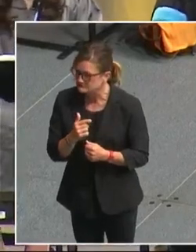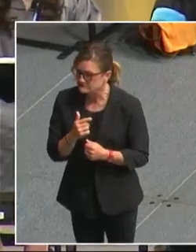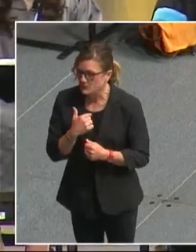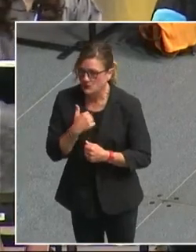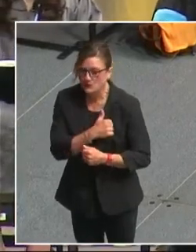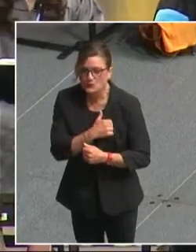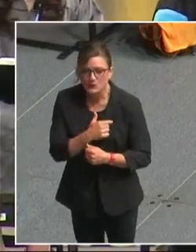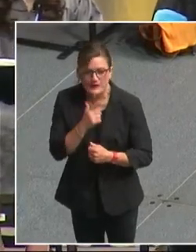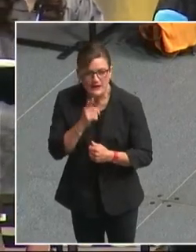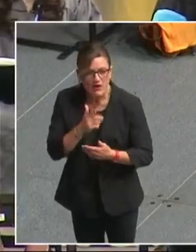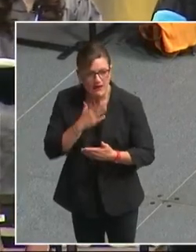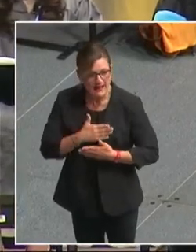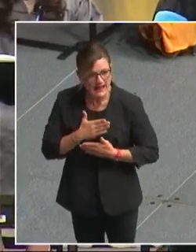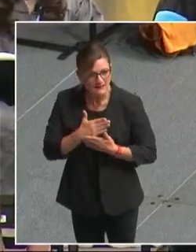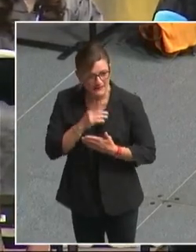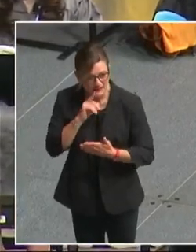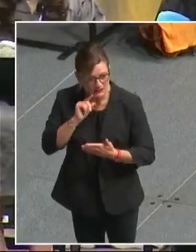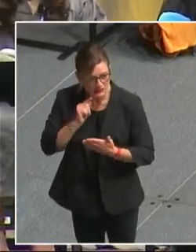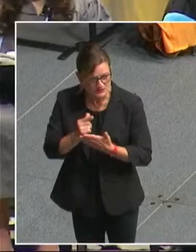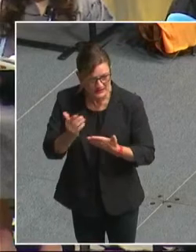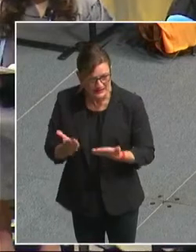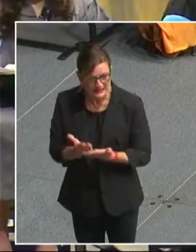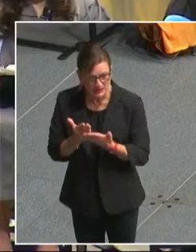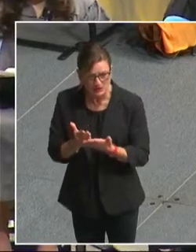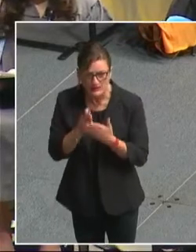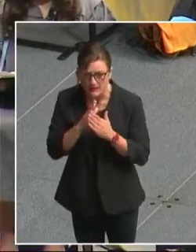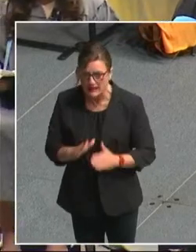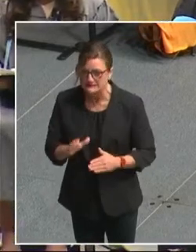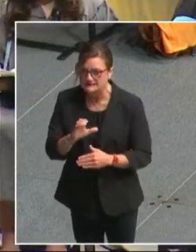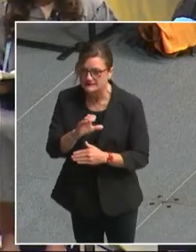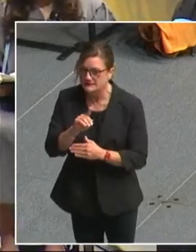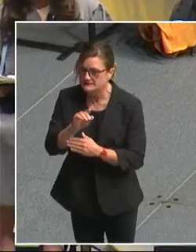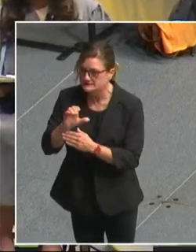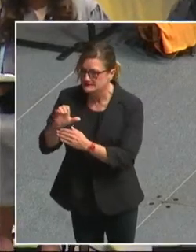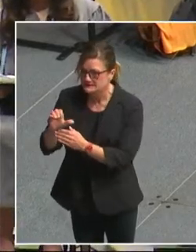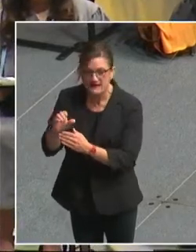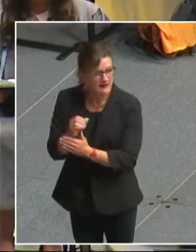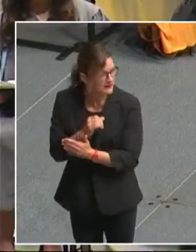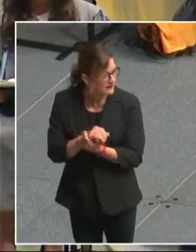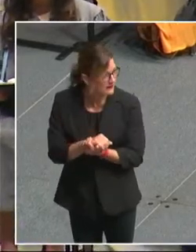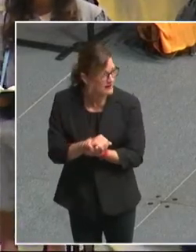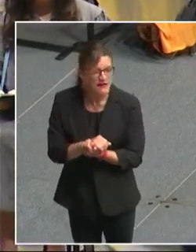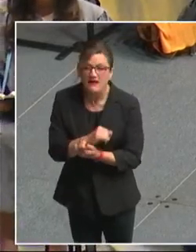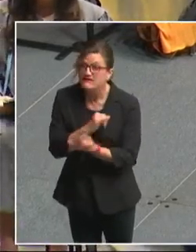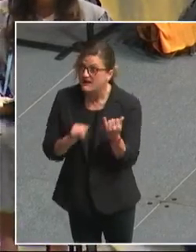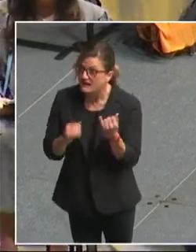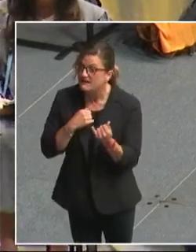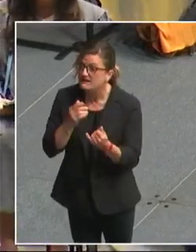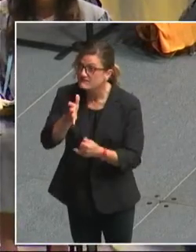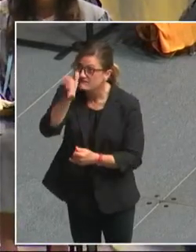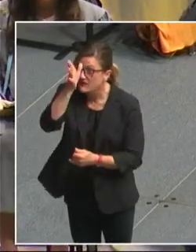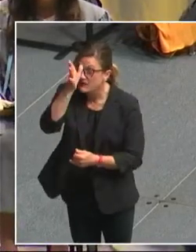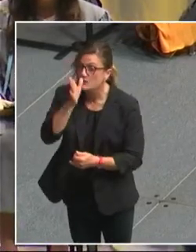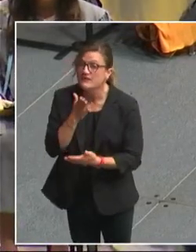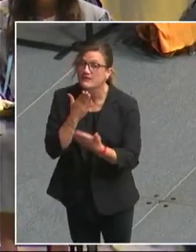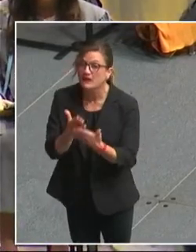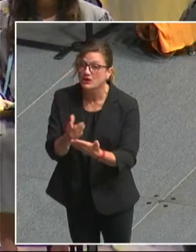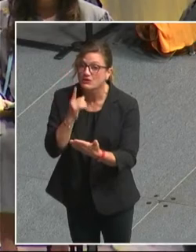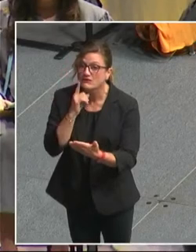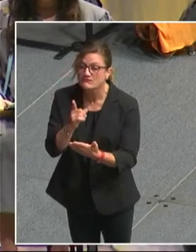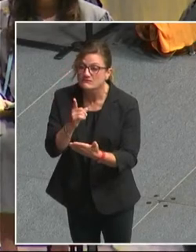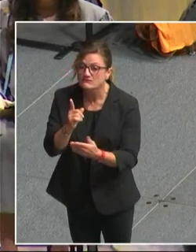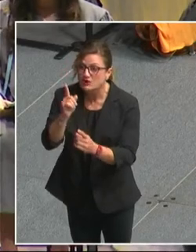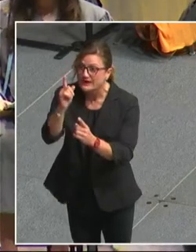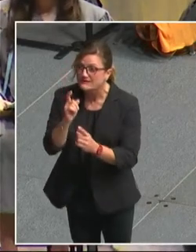to truly become leaders in our community. Finally, Father, we thank you for giving us